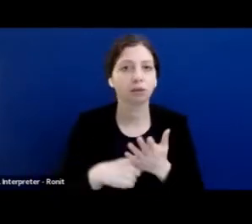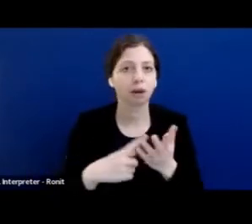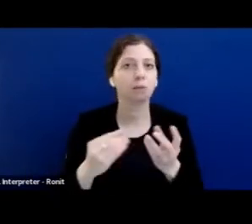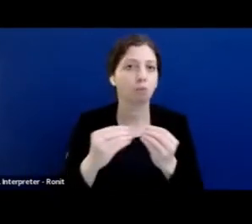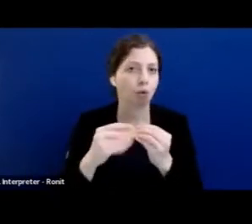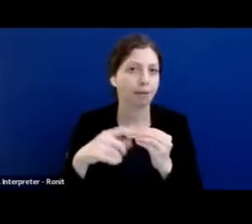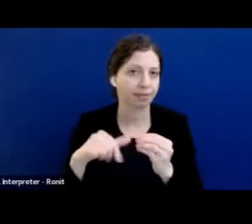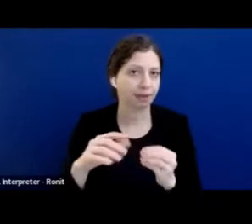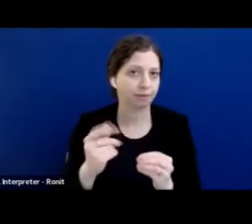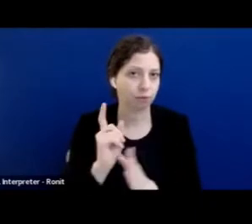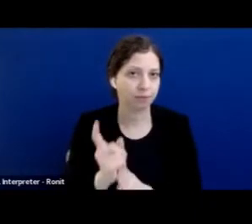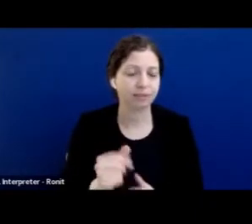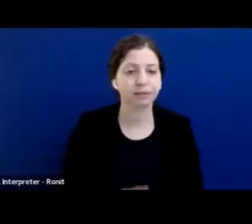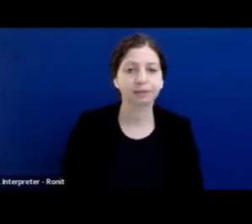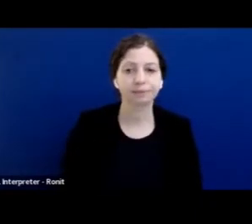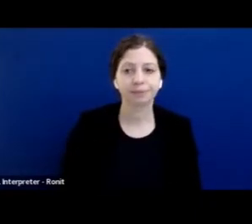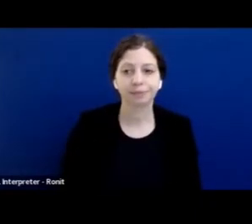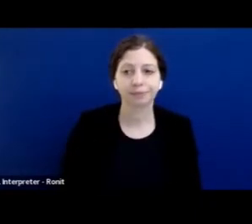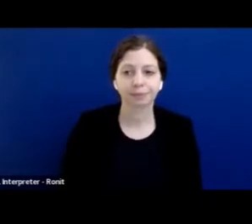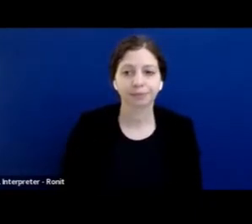few minutes. Next slide, please.